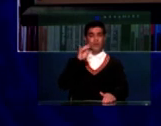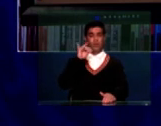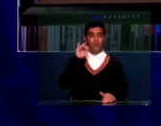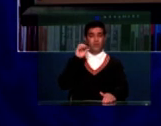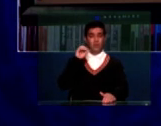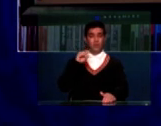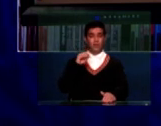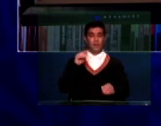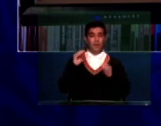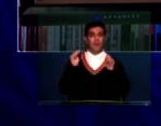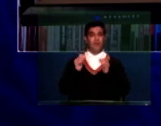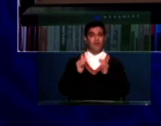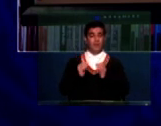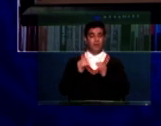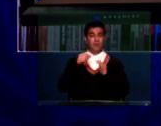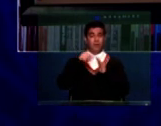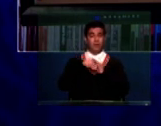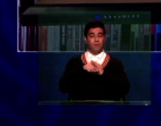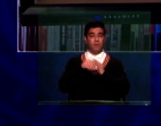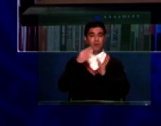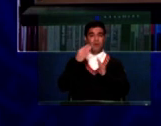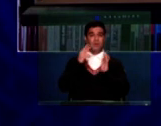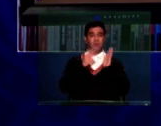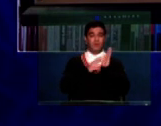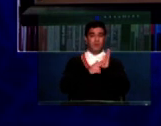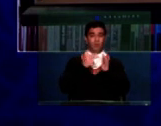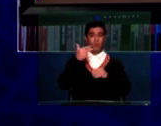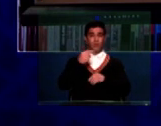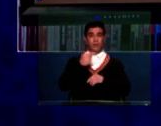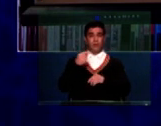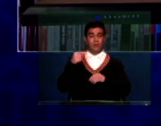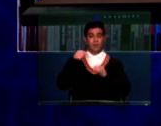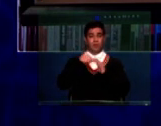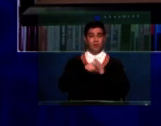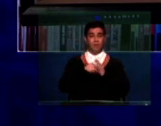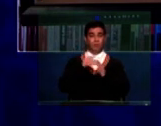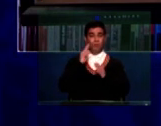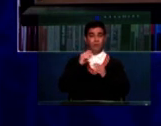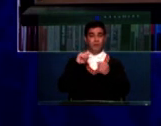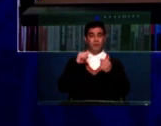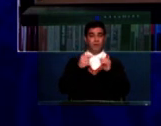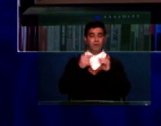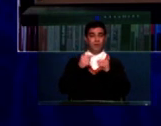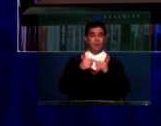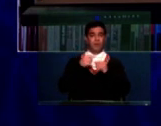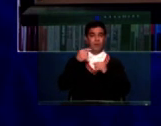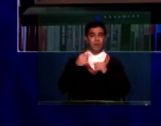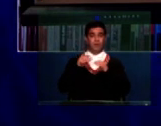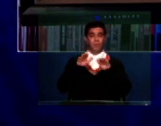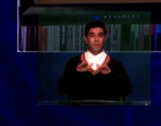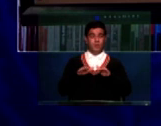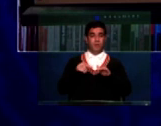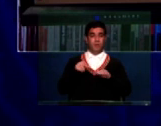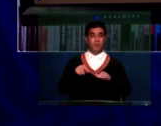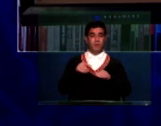iyonlarini qisqartirishimiz natijasida, ya'ni 48 dan 30 ni ayirishimiz natijasida reaksiyaning keyingi holatida